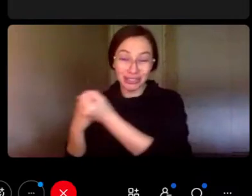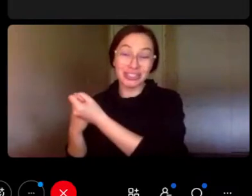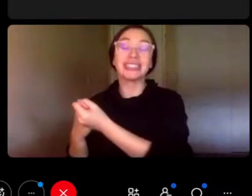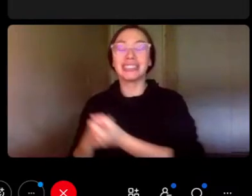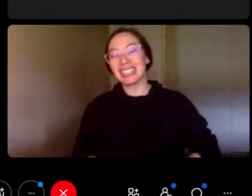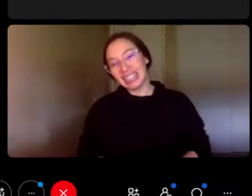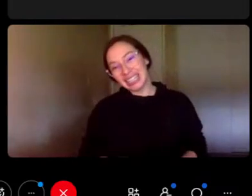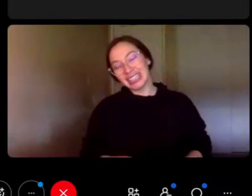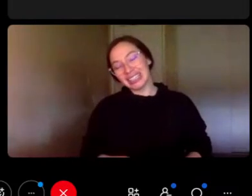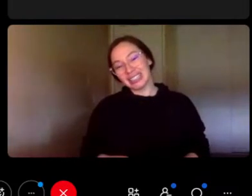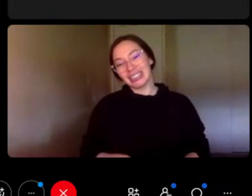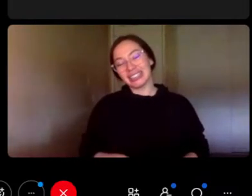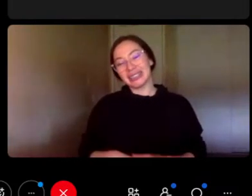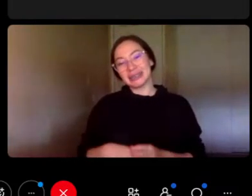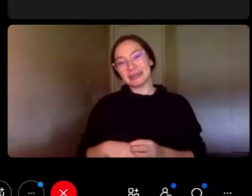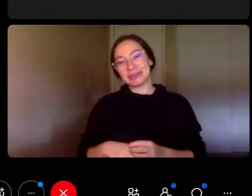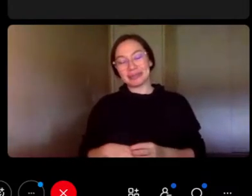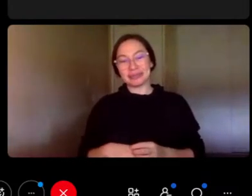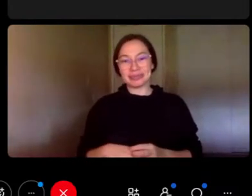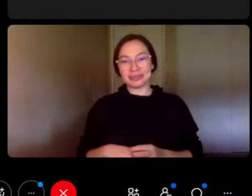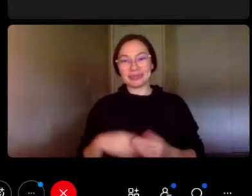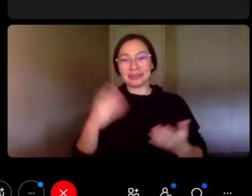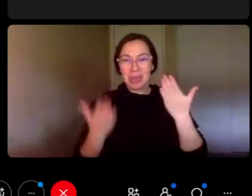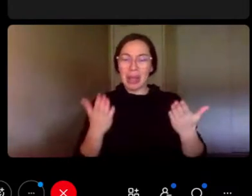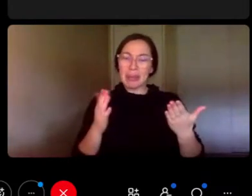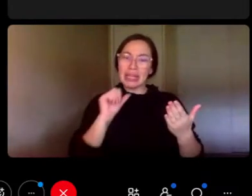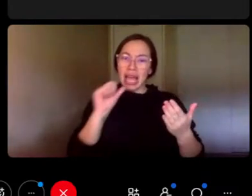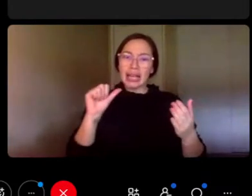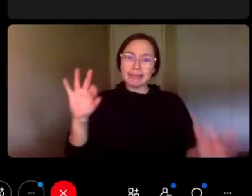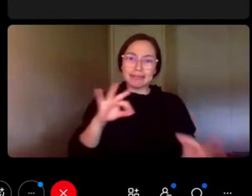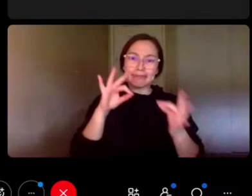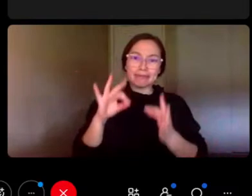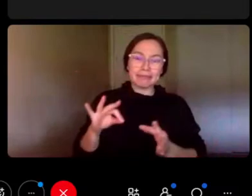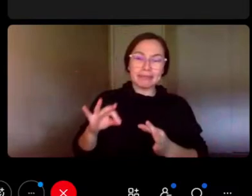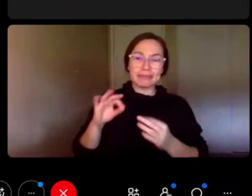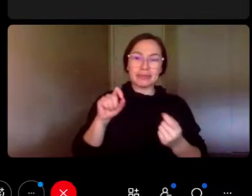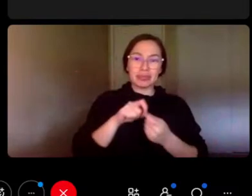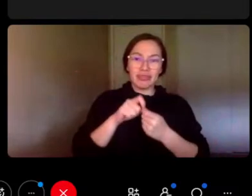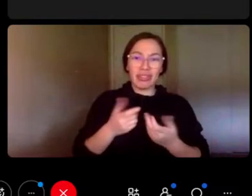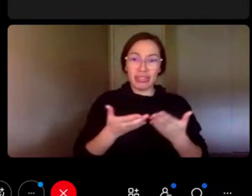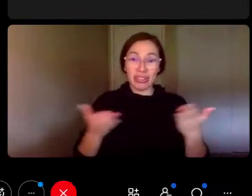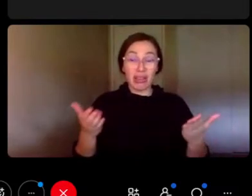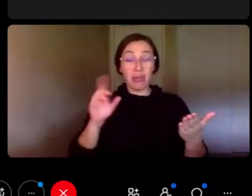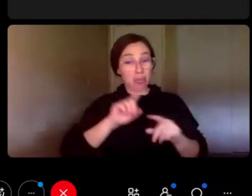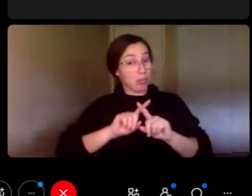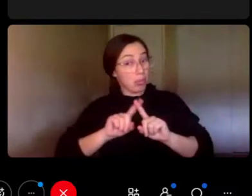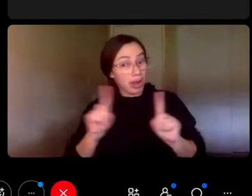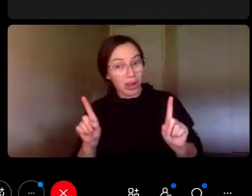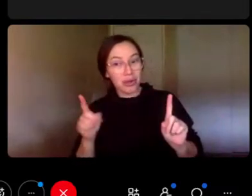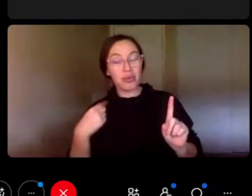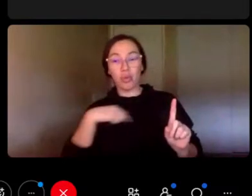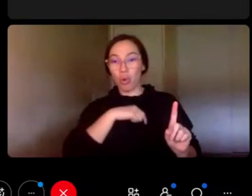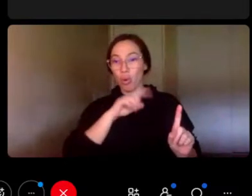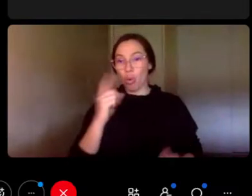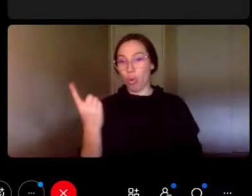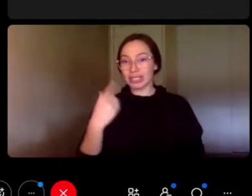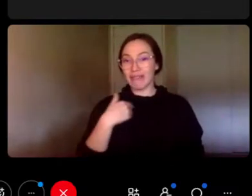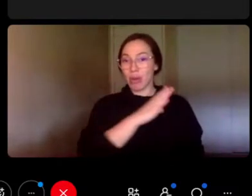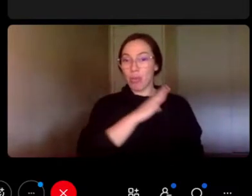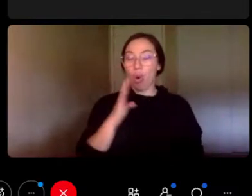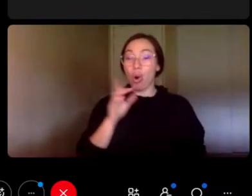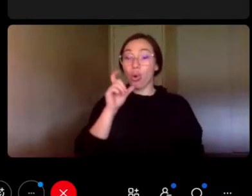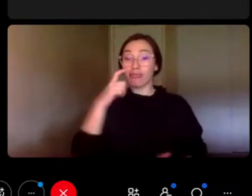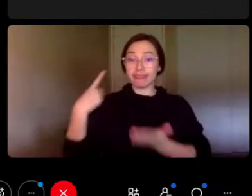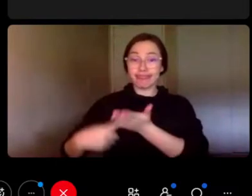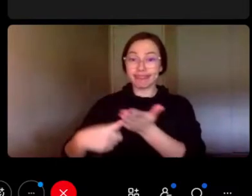might not come to accordance in certain things, but you know something? We have a board that we'll always come to a consensus. We'll ask the